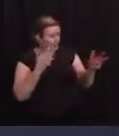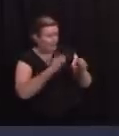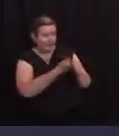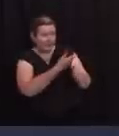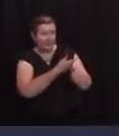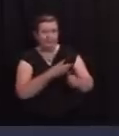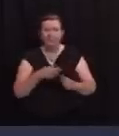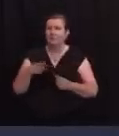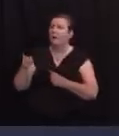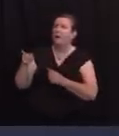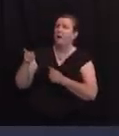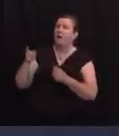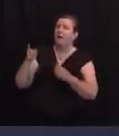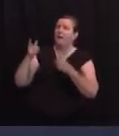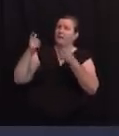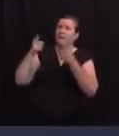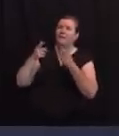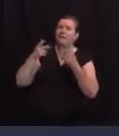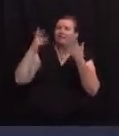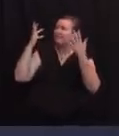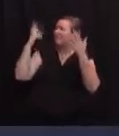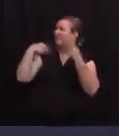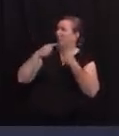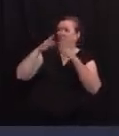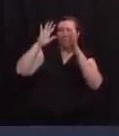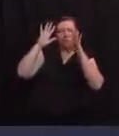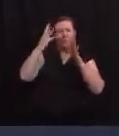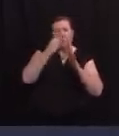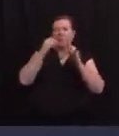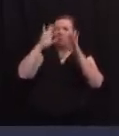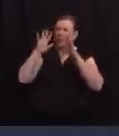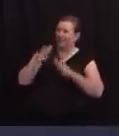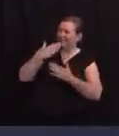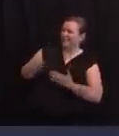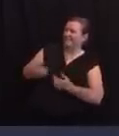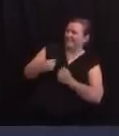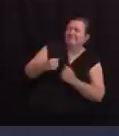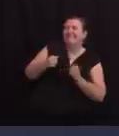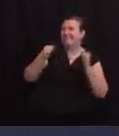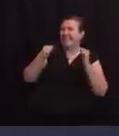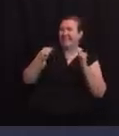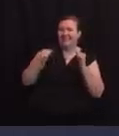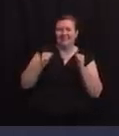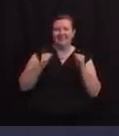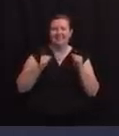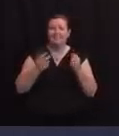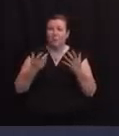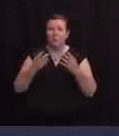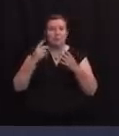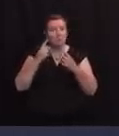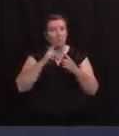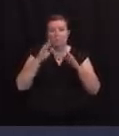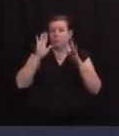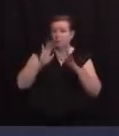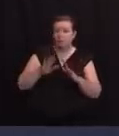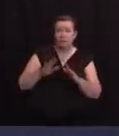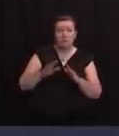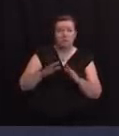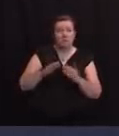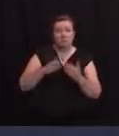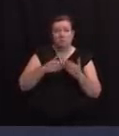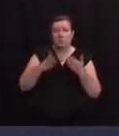and be glad in it, Governor. Amen. I don't really have anything to report. The weather looks like a good stretch, other than Saturday, some